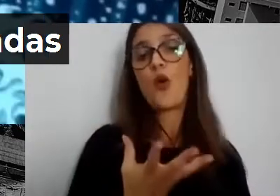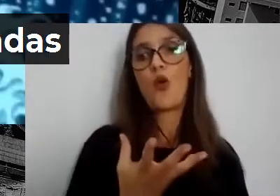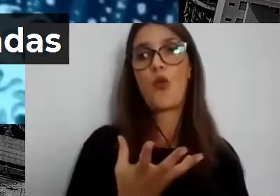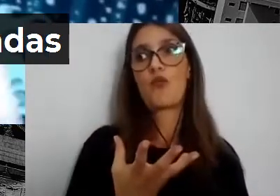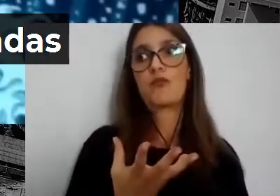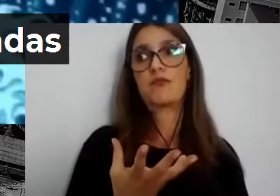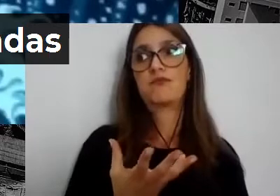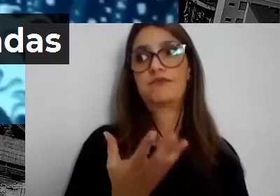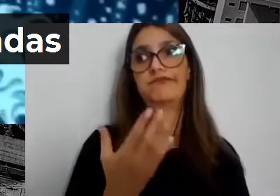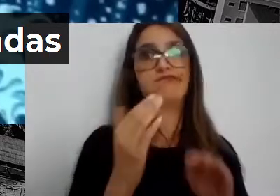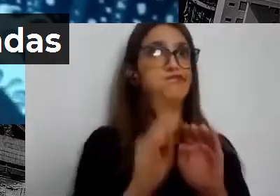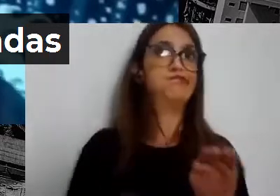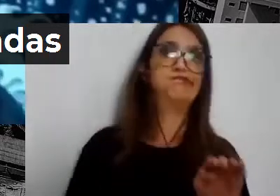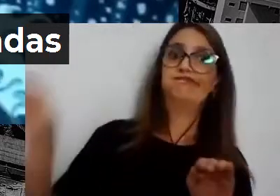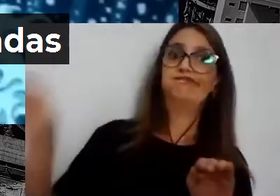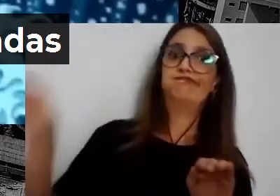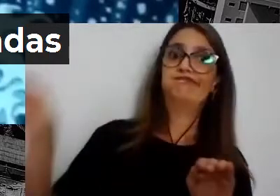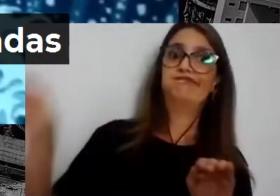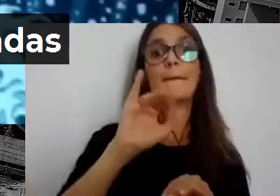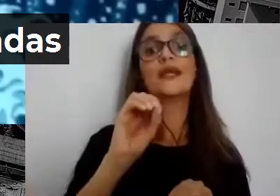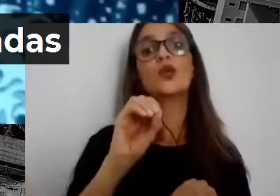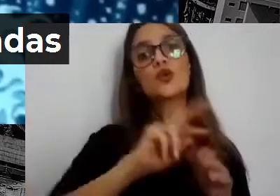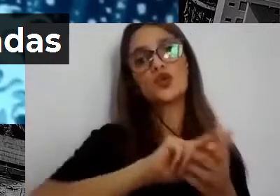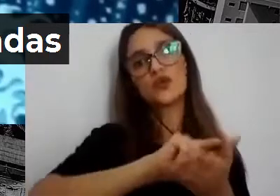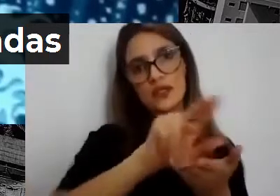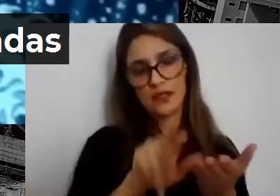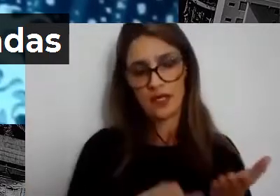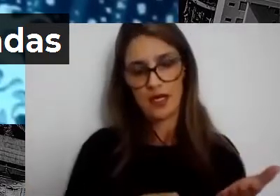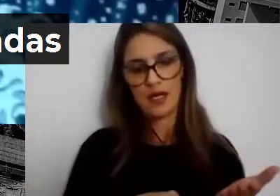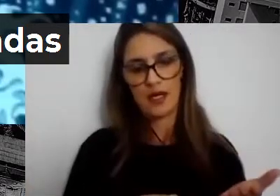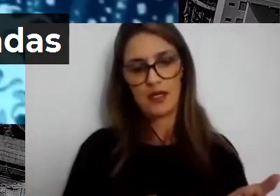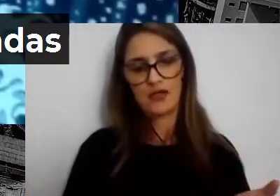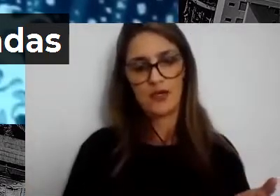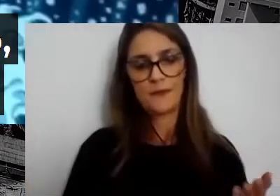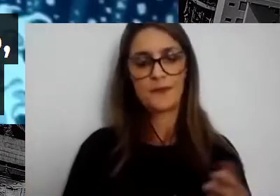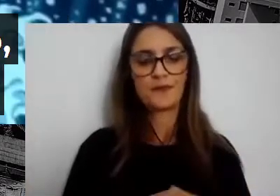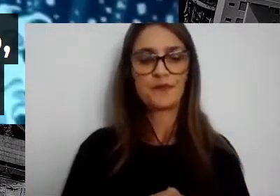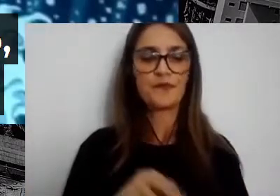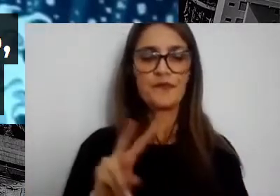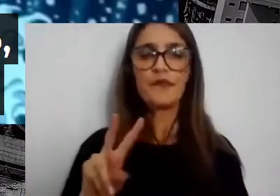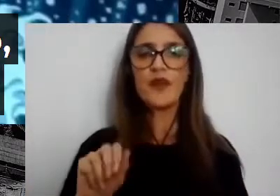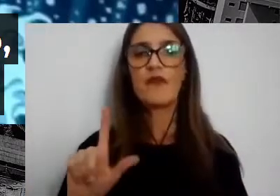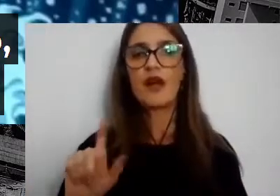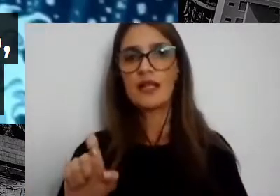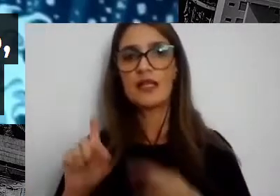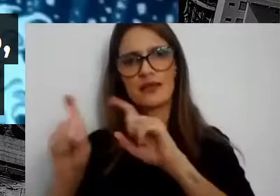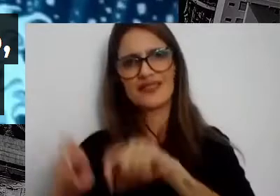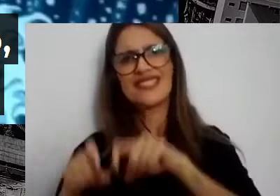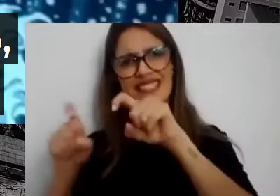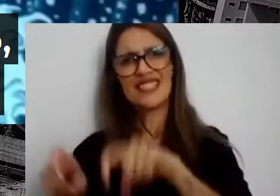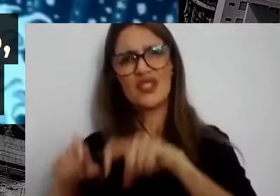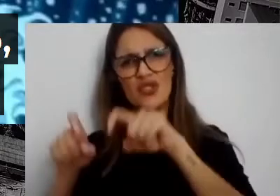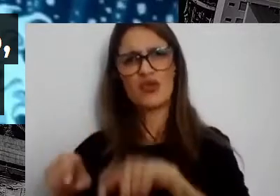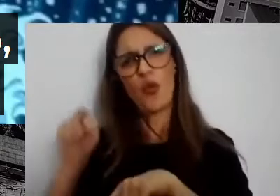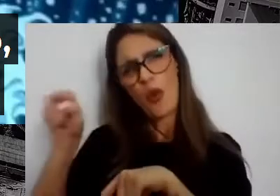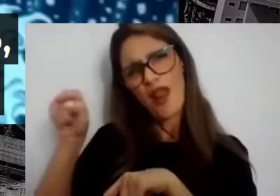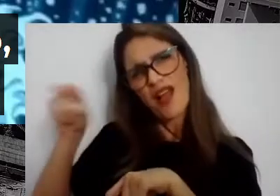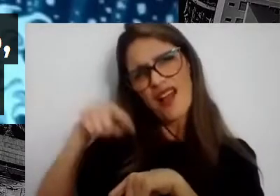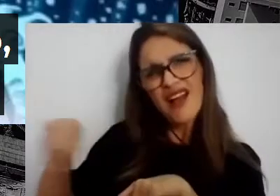Sacramento Valley, which is where there's farmland and rural area. Many of the wetlands there are called groundwater-dependent